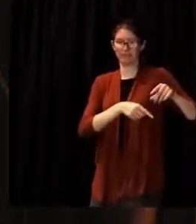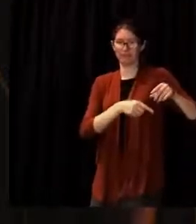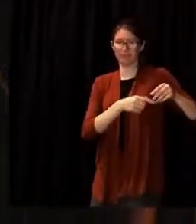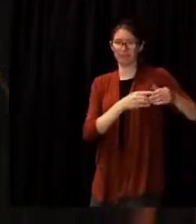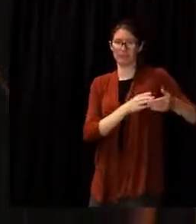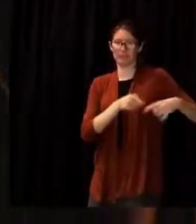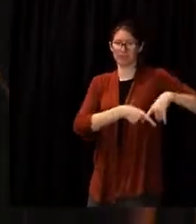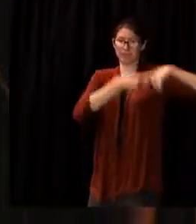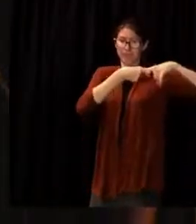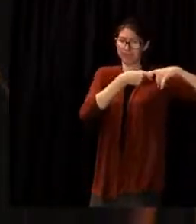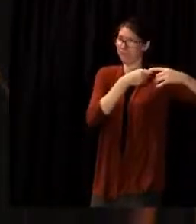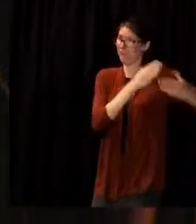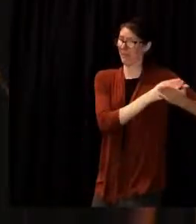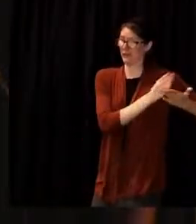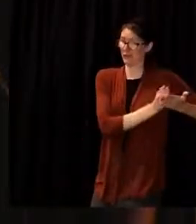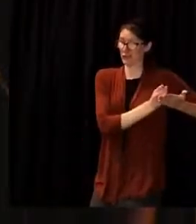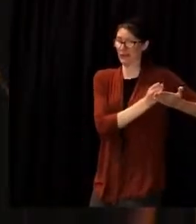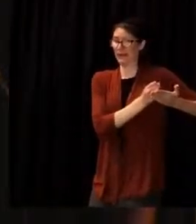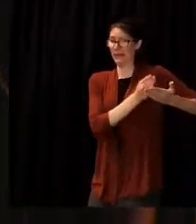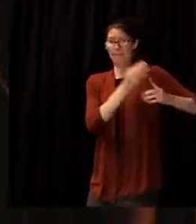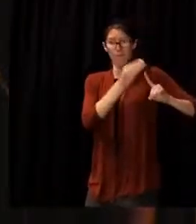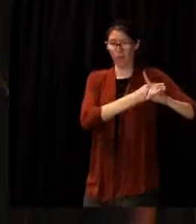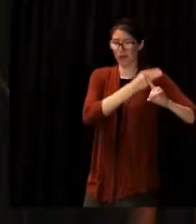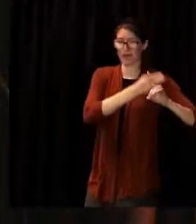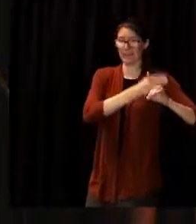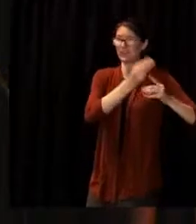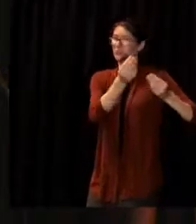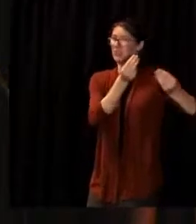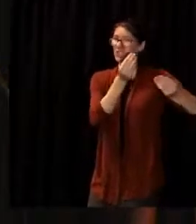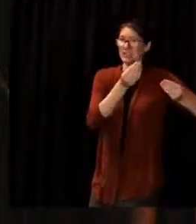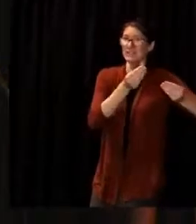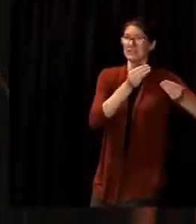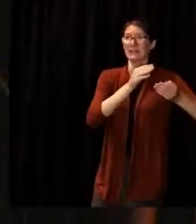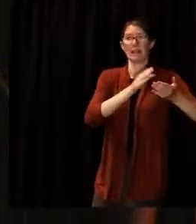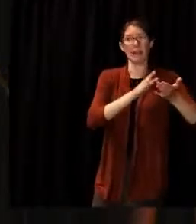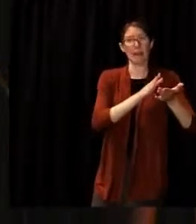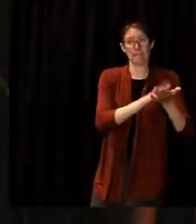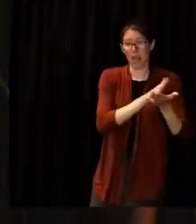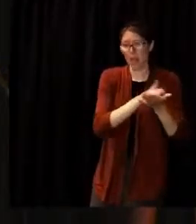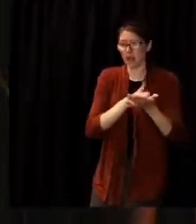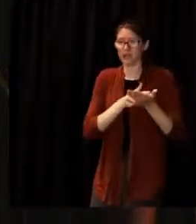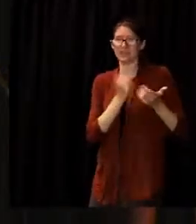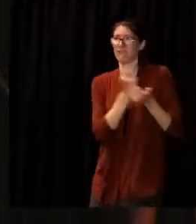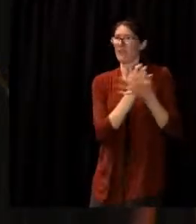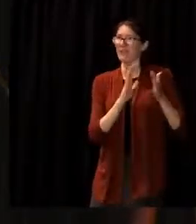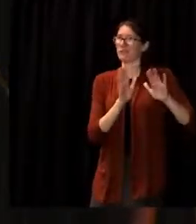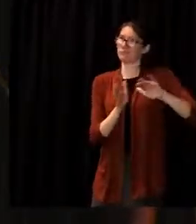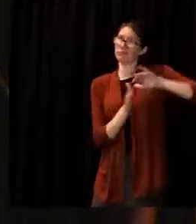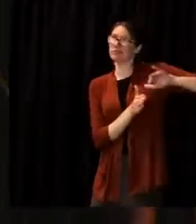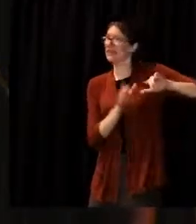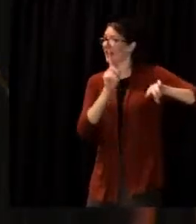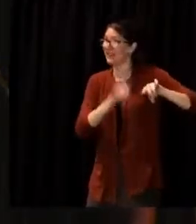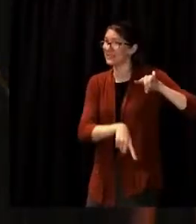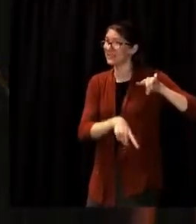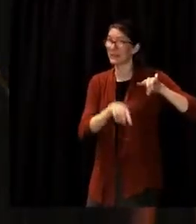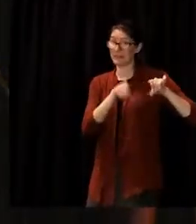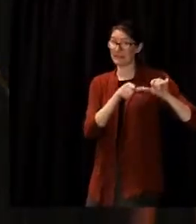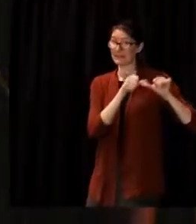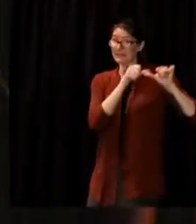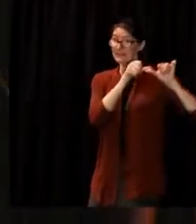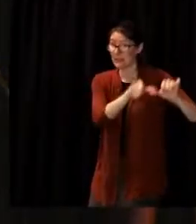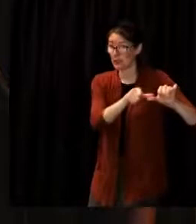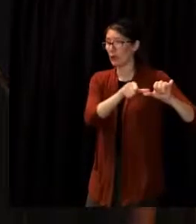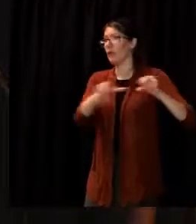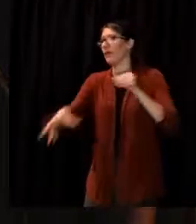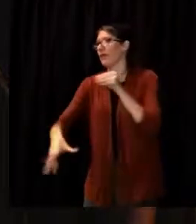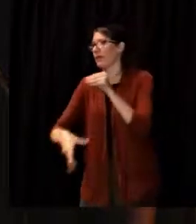mortgage, the maintenance, and our missional commitments. And so as a team, these teams have gotten together. We've done the hard work and continue to do the hard work